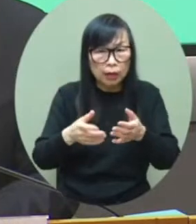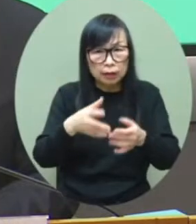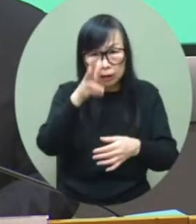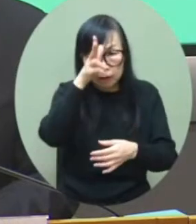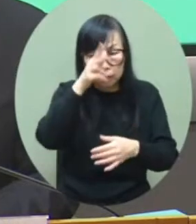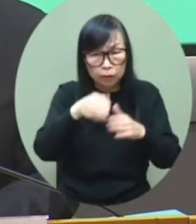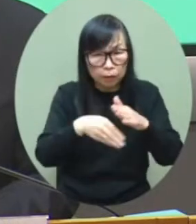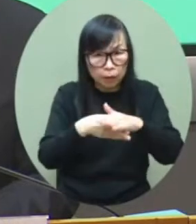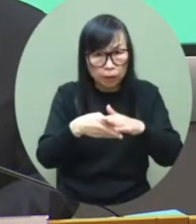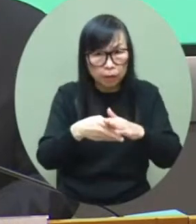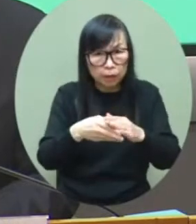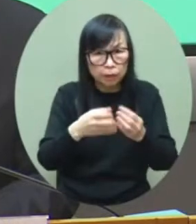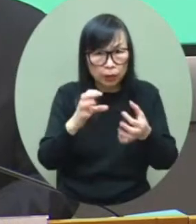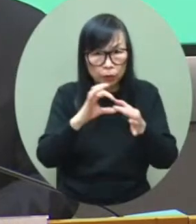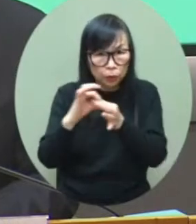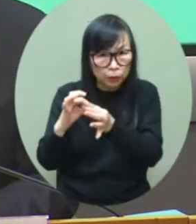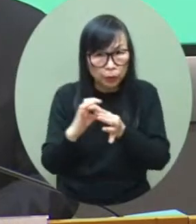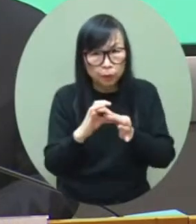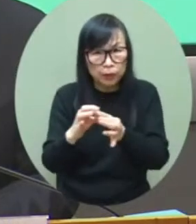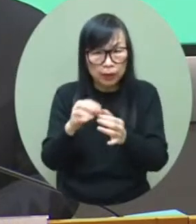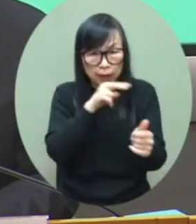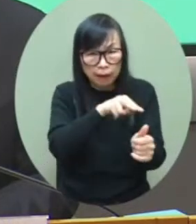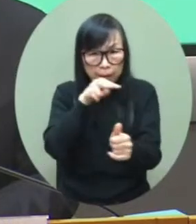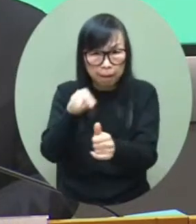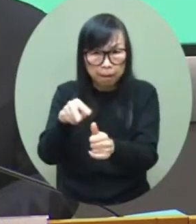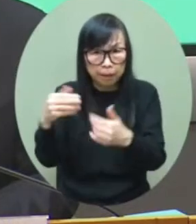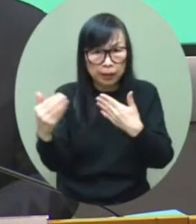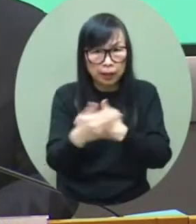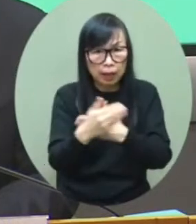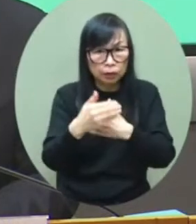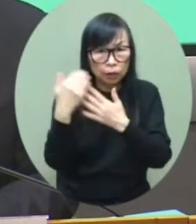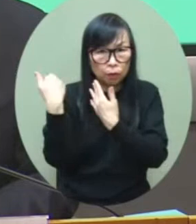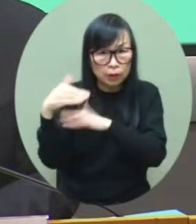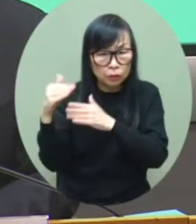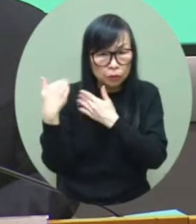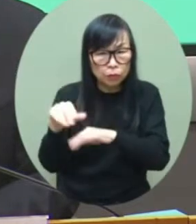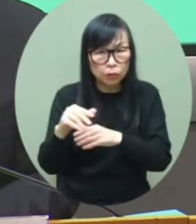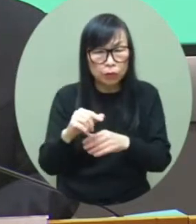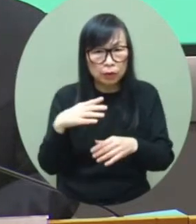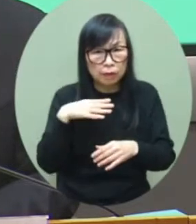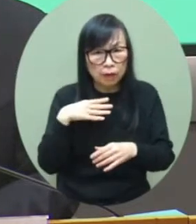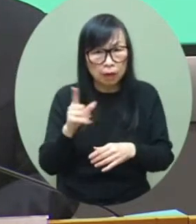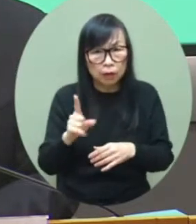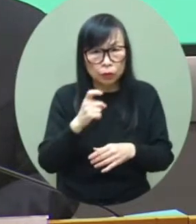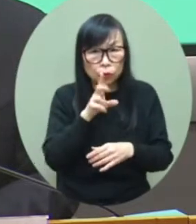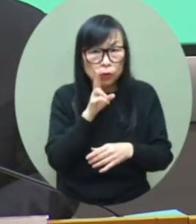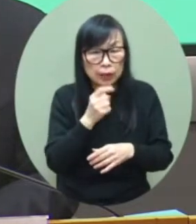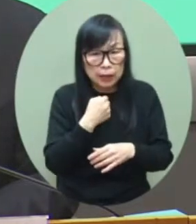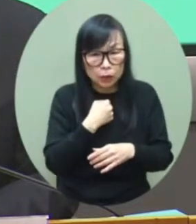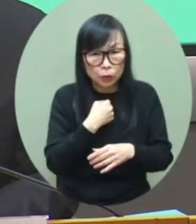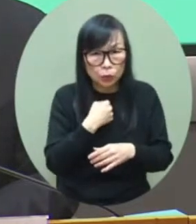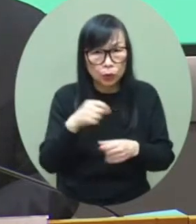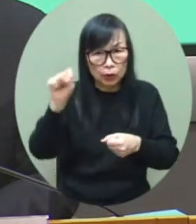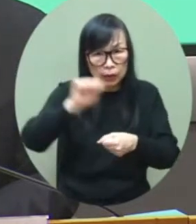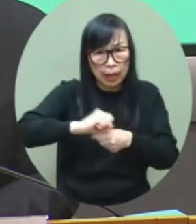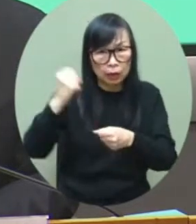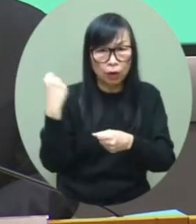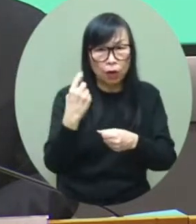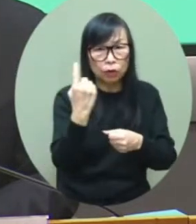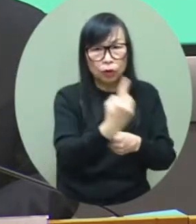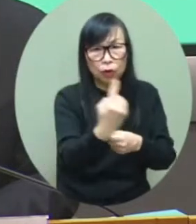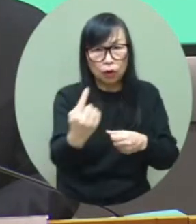maximum capacity and also liaise with franchise bus operators and the MTR company to monitor the transport